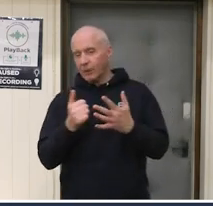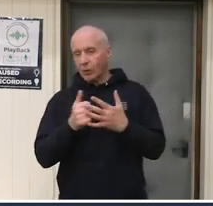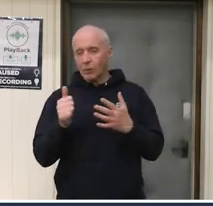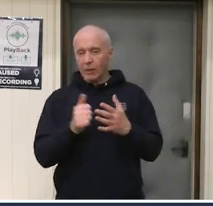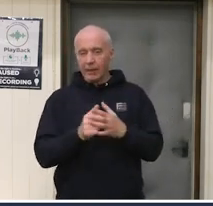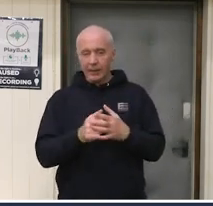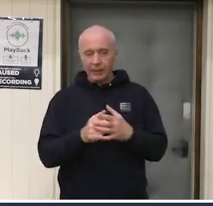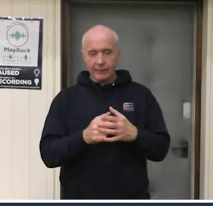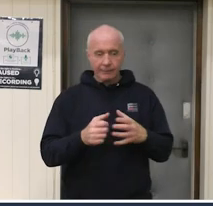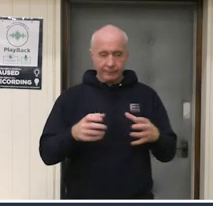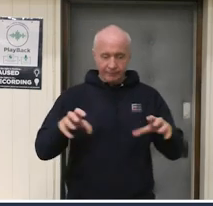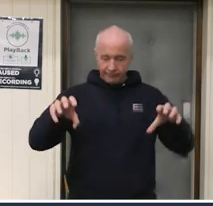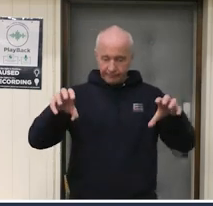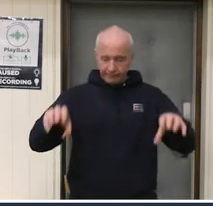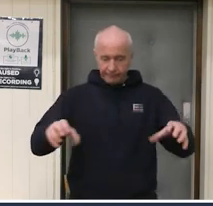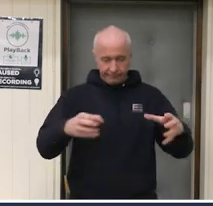Of